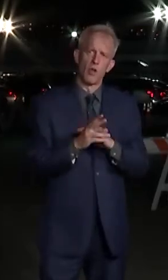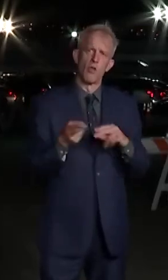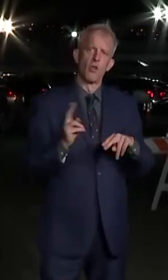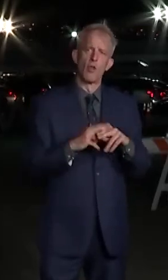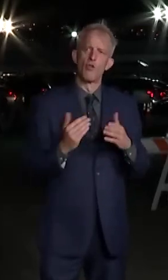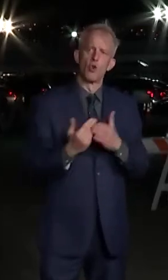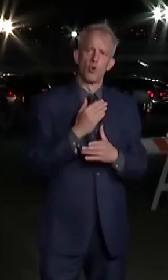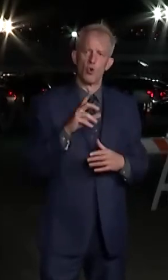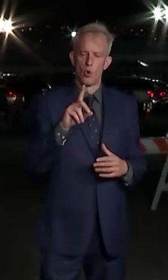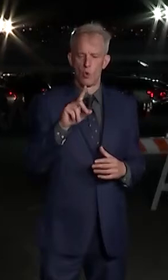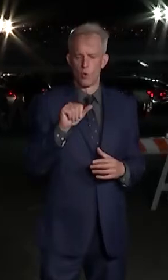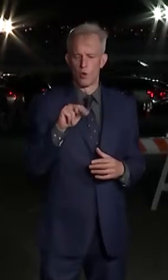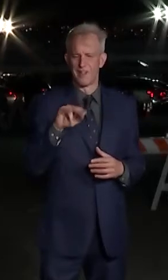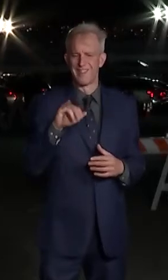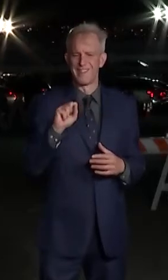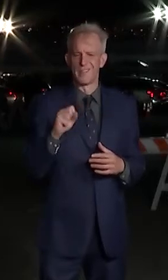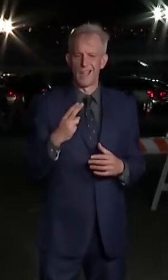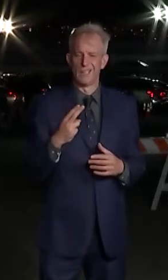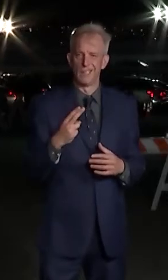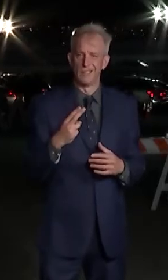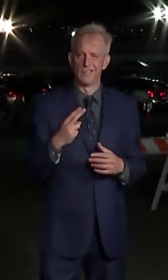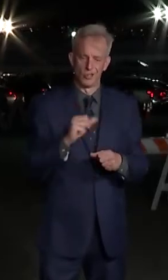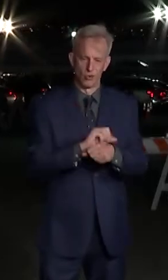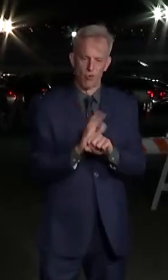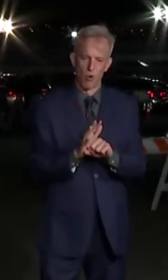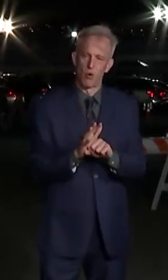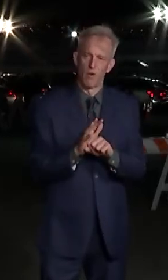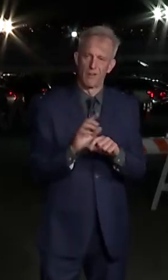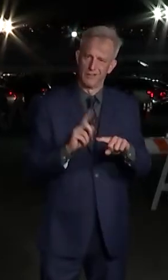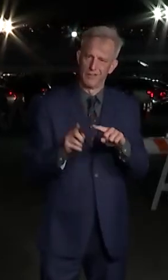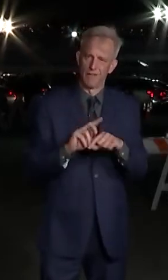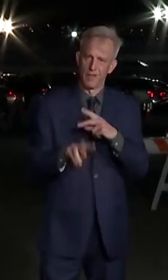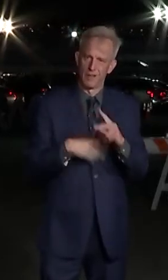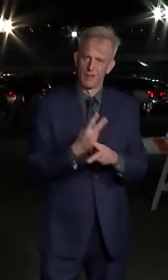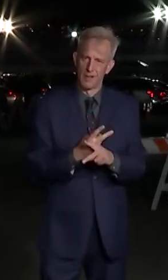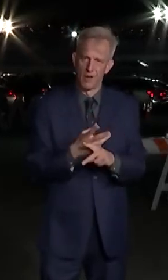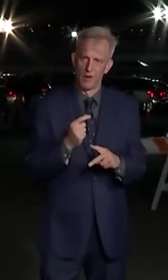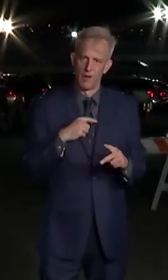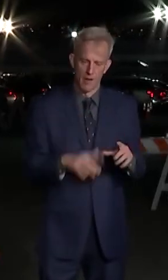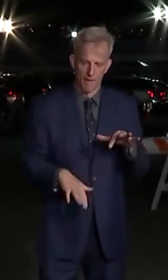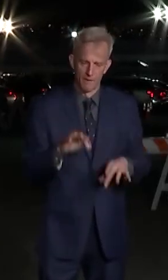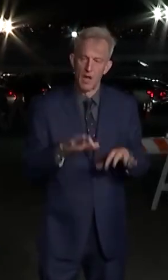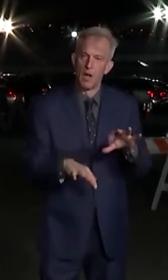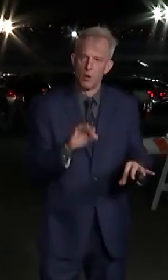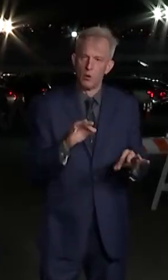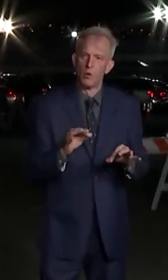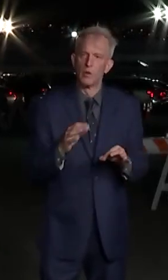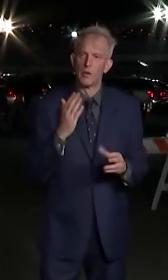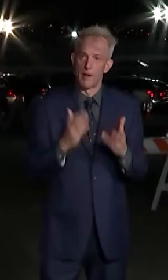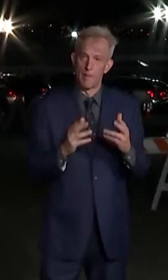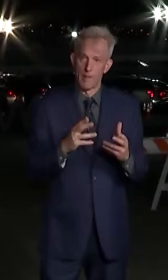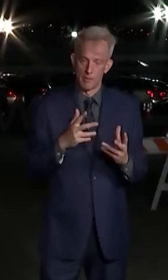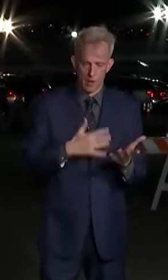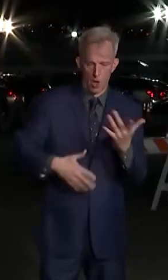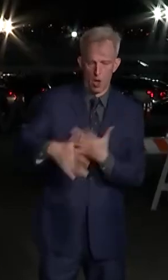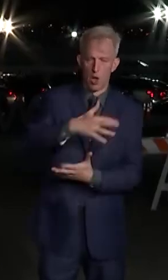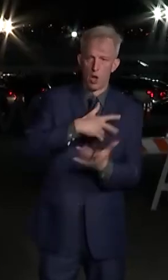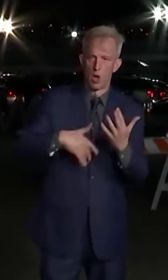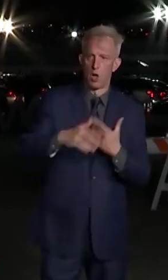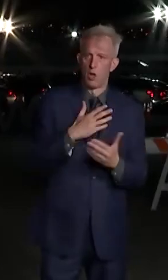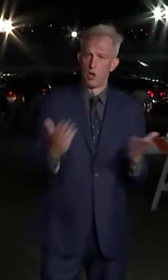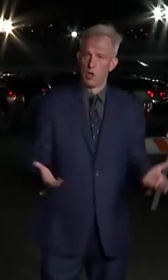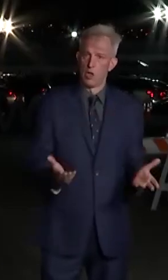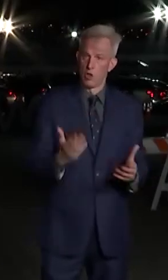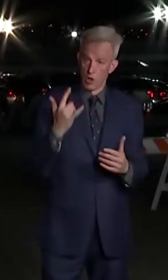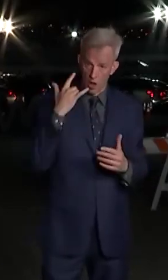of the coronavirus that was identified by researchers at Cedars-Sinai and UC San Francisco that may be circulating more prominently in California?